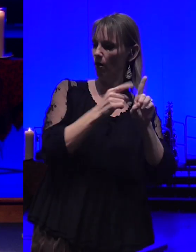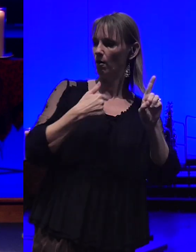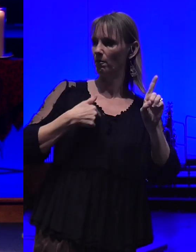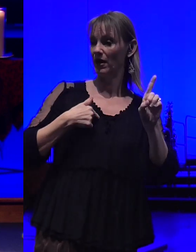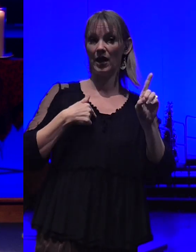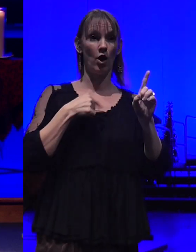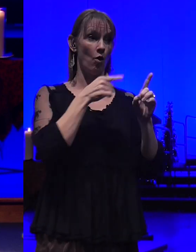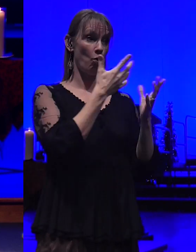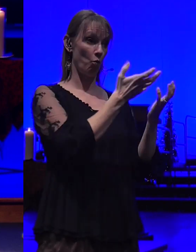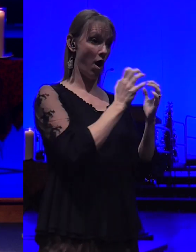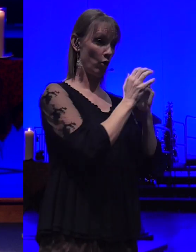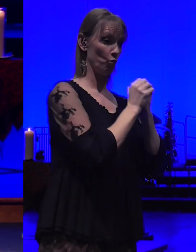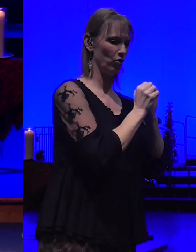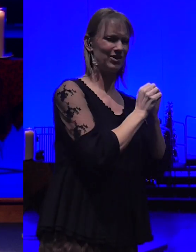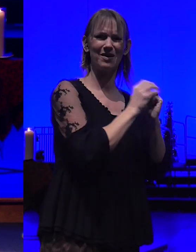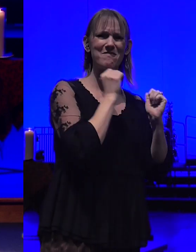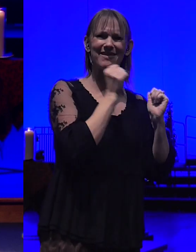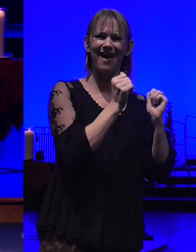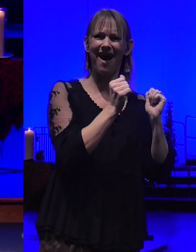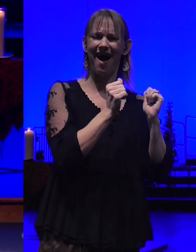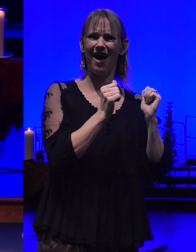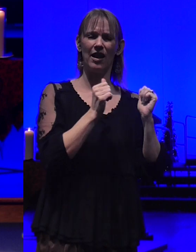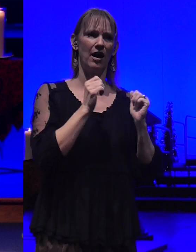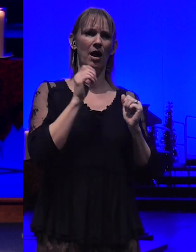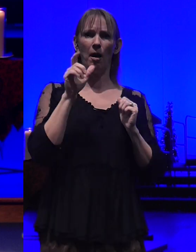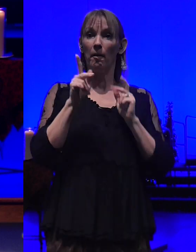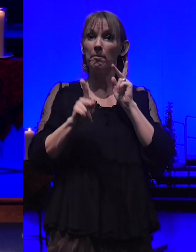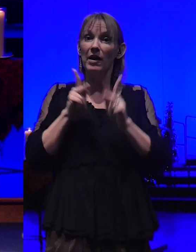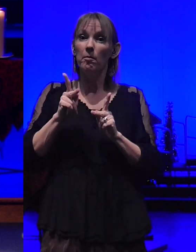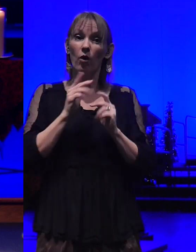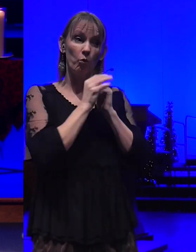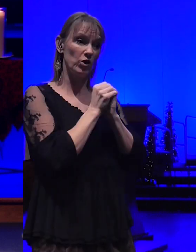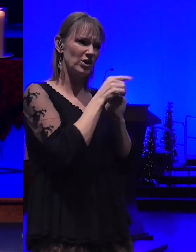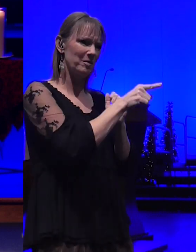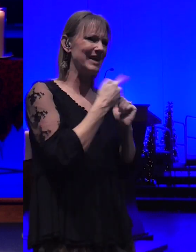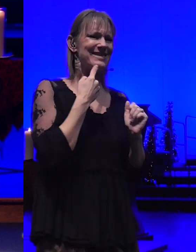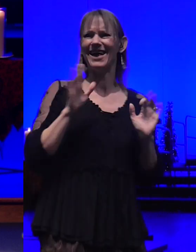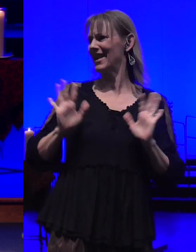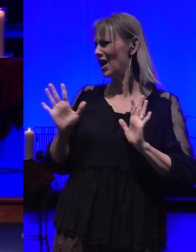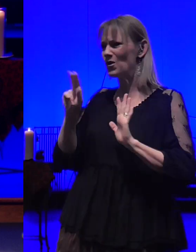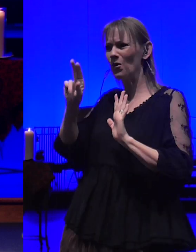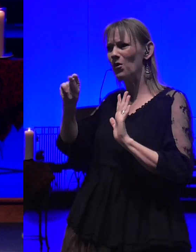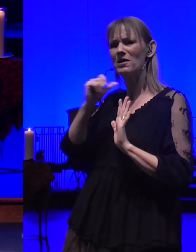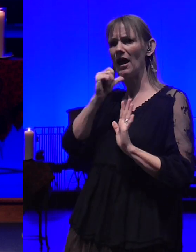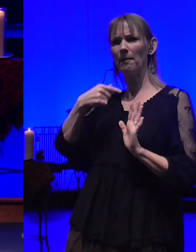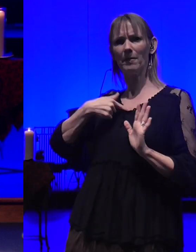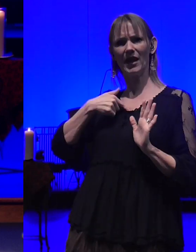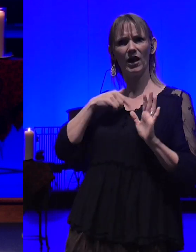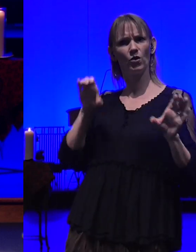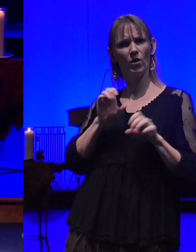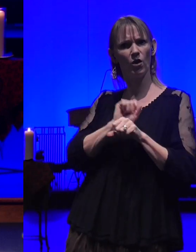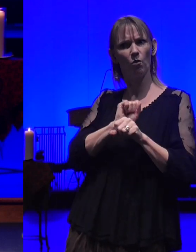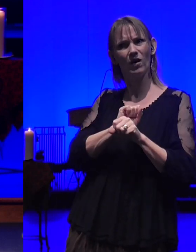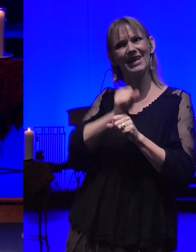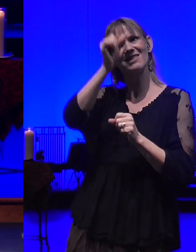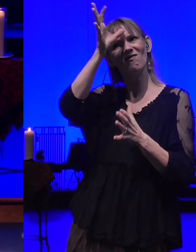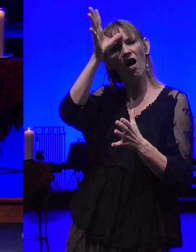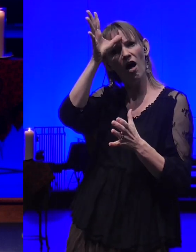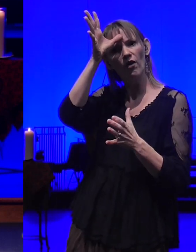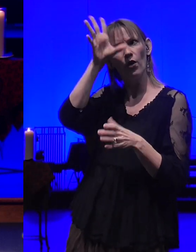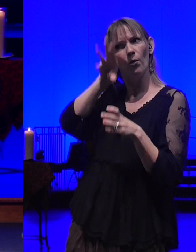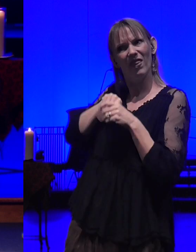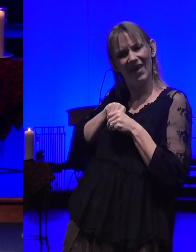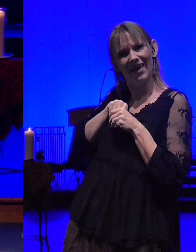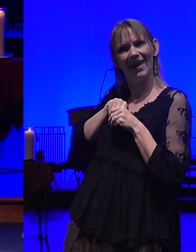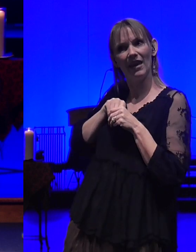be worshiped. In fact, when people would worship him, he said, hey, wait. It's not me doing the work. It's the Father within doing the work. I